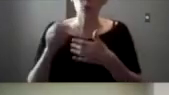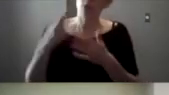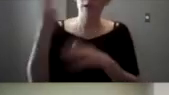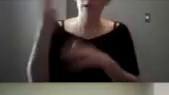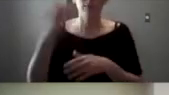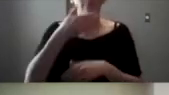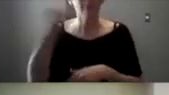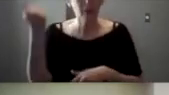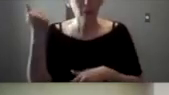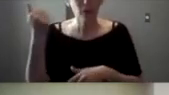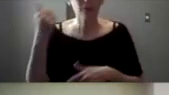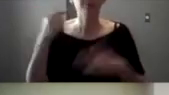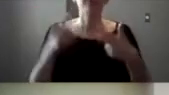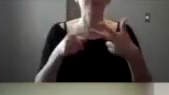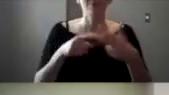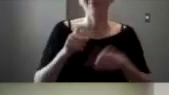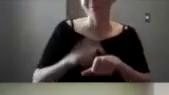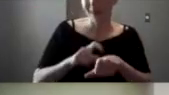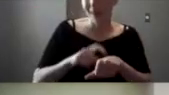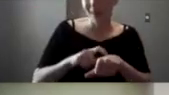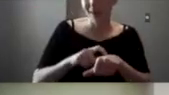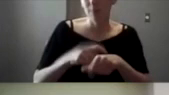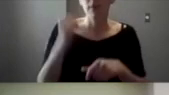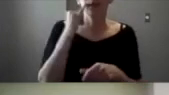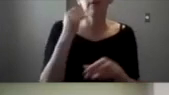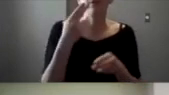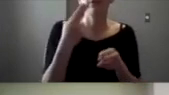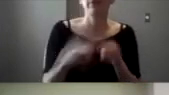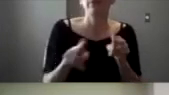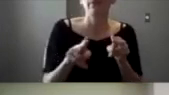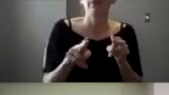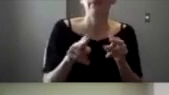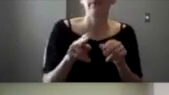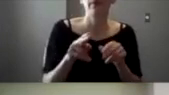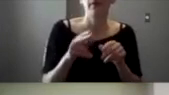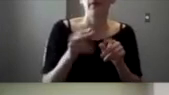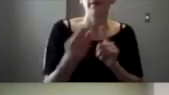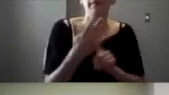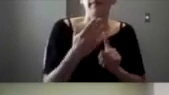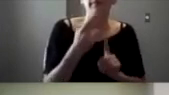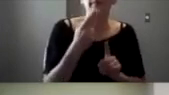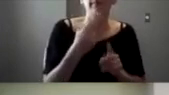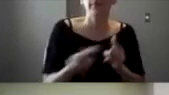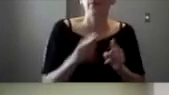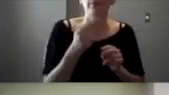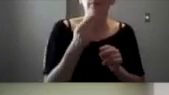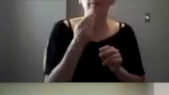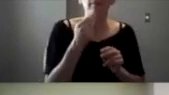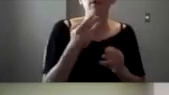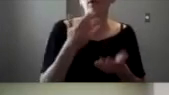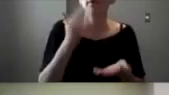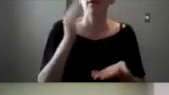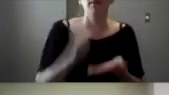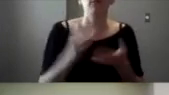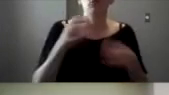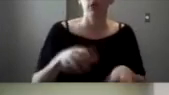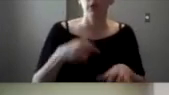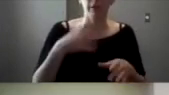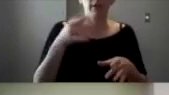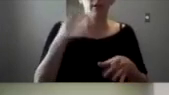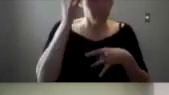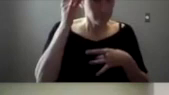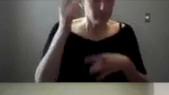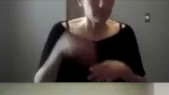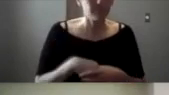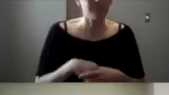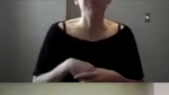virus seems to be important. Short exposures are less likely to lead to infection than longer exposures. More recently, we've learned